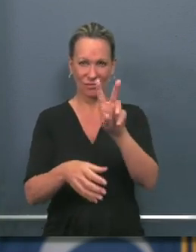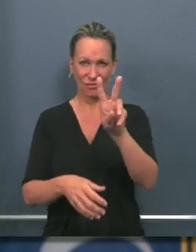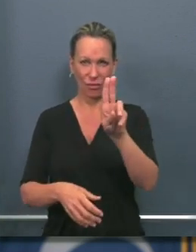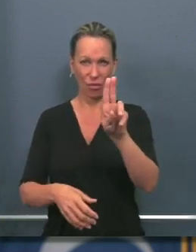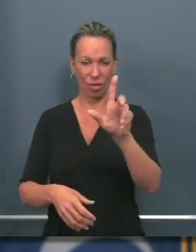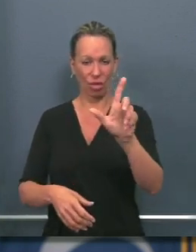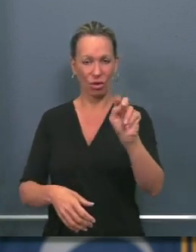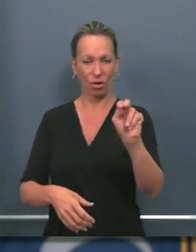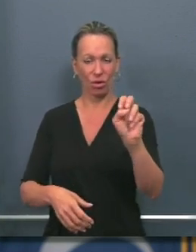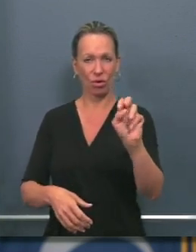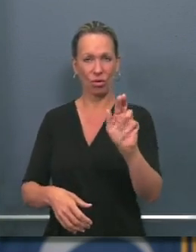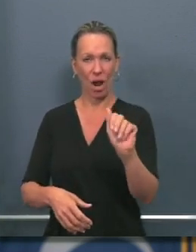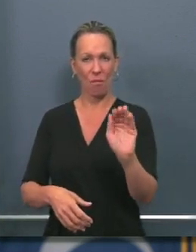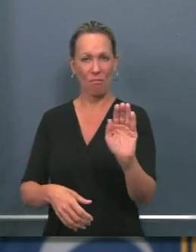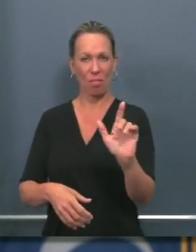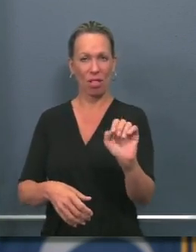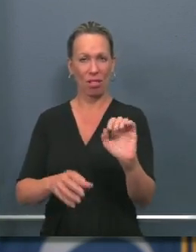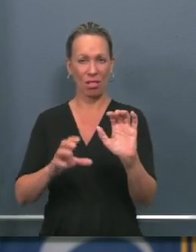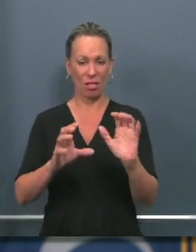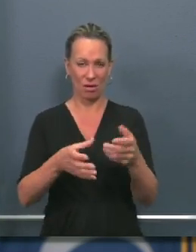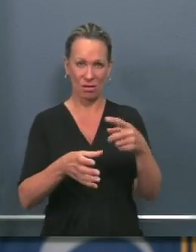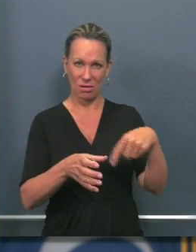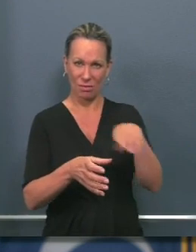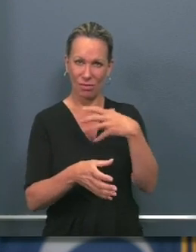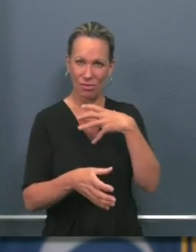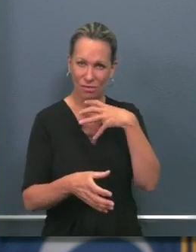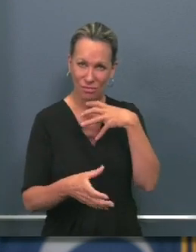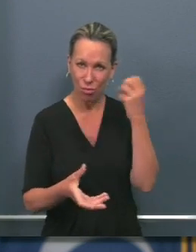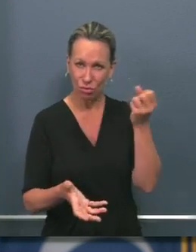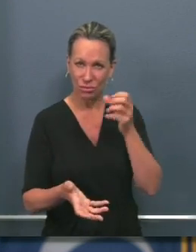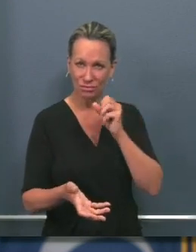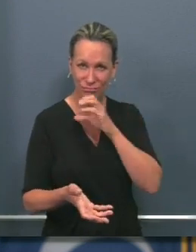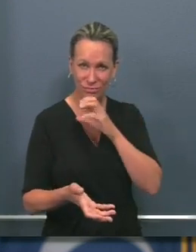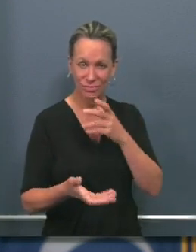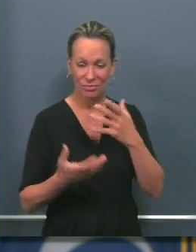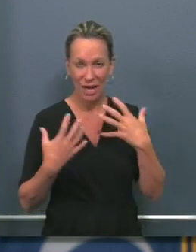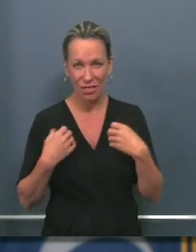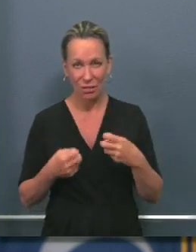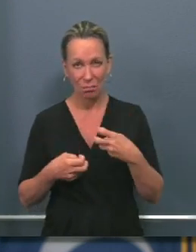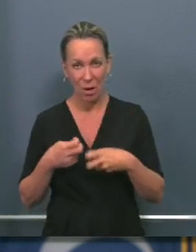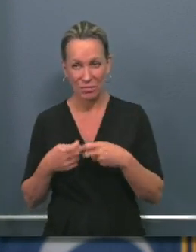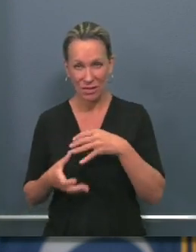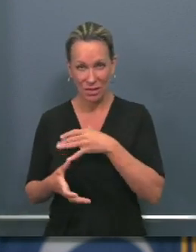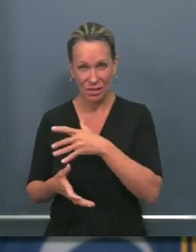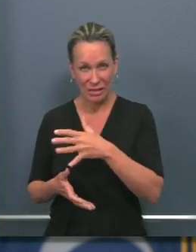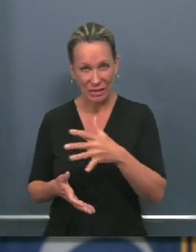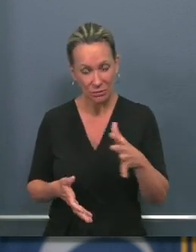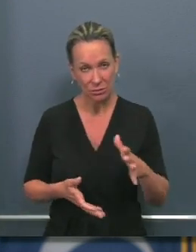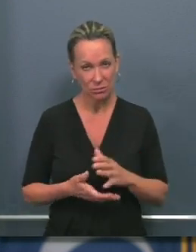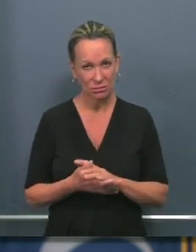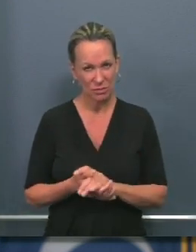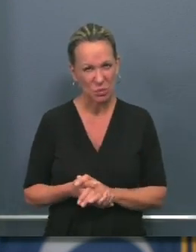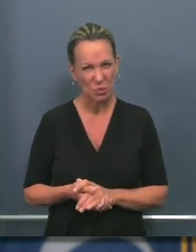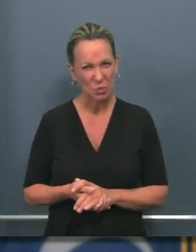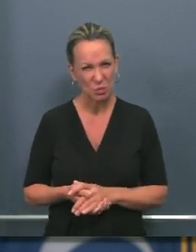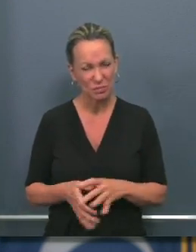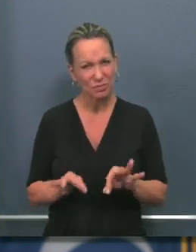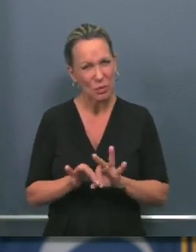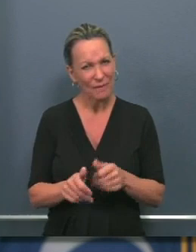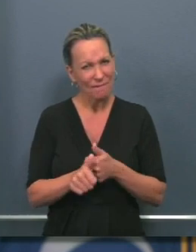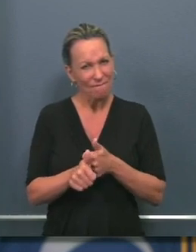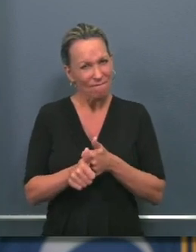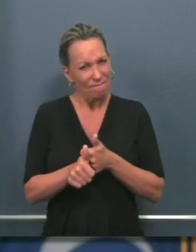into this deeper phase 3. Again, phase 4 is about concerts.